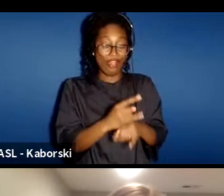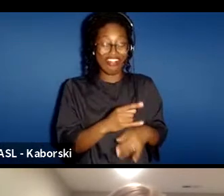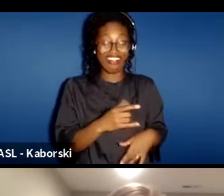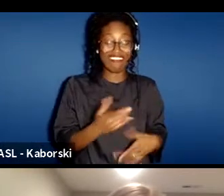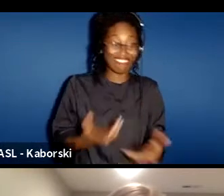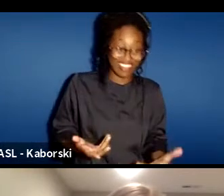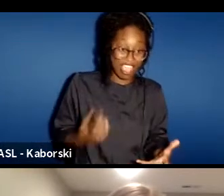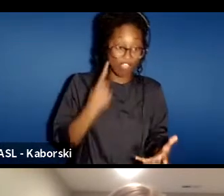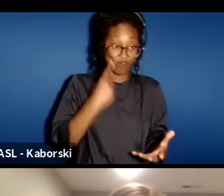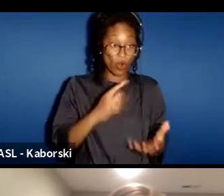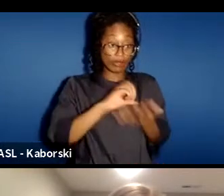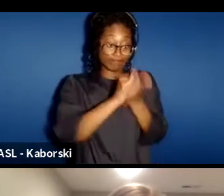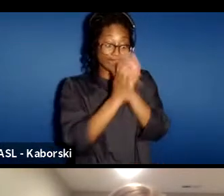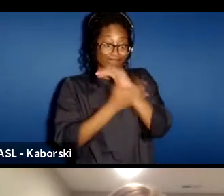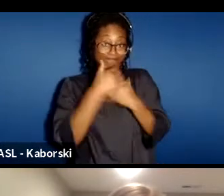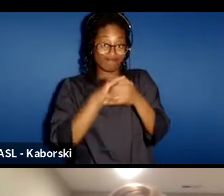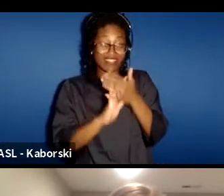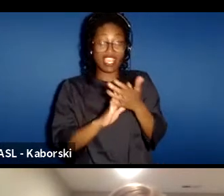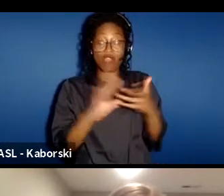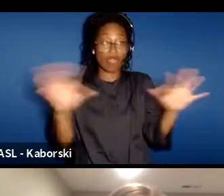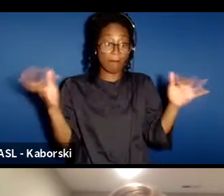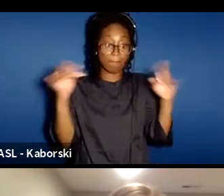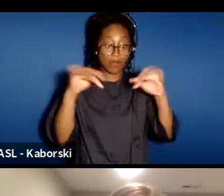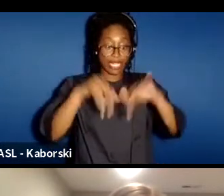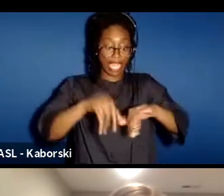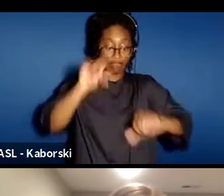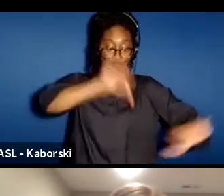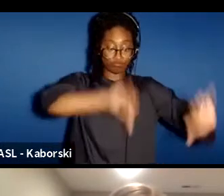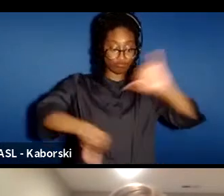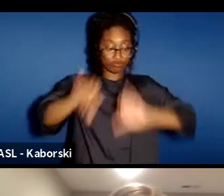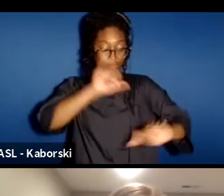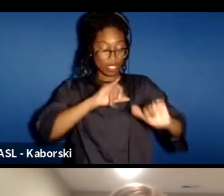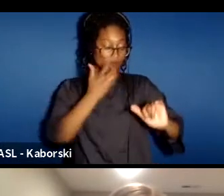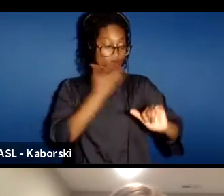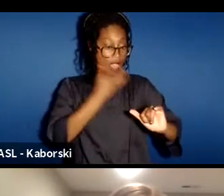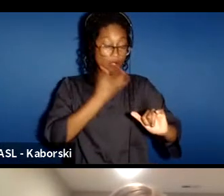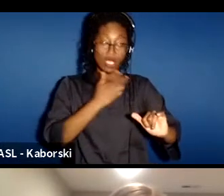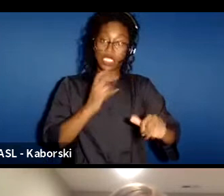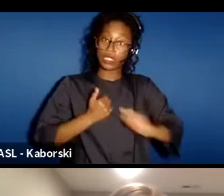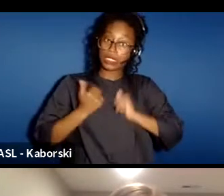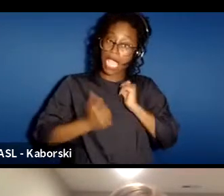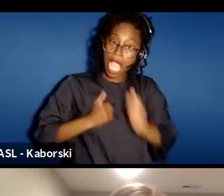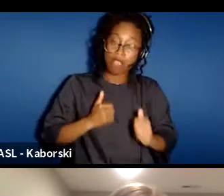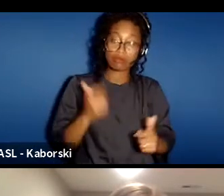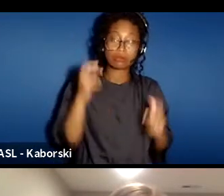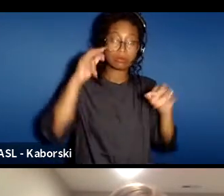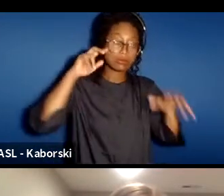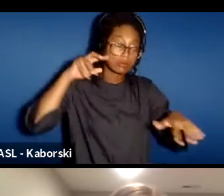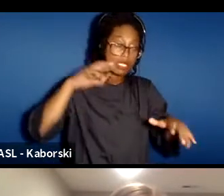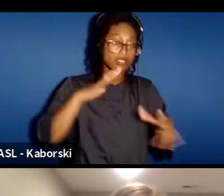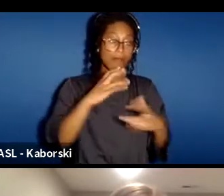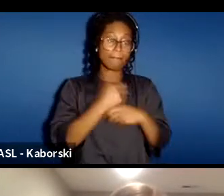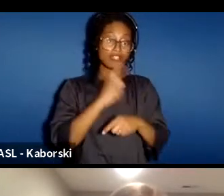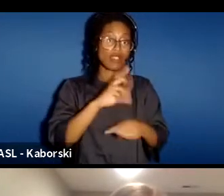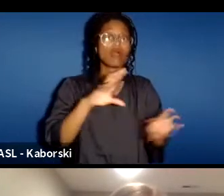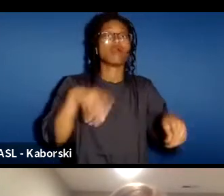And put all that together, it was a tremendous effort. And we began giving it away to first responders